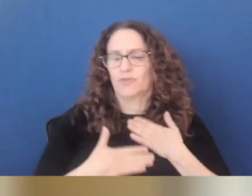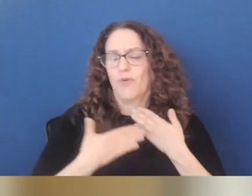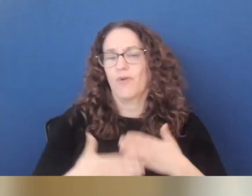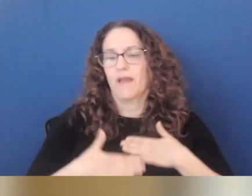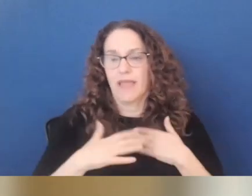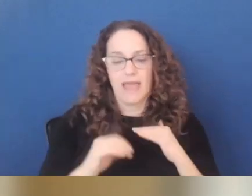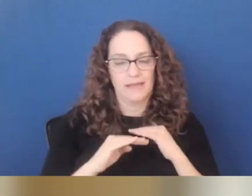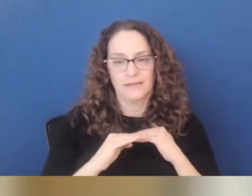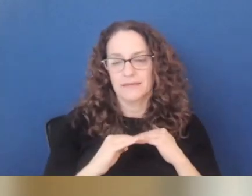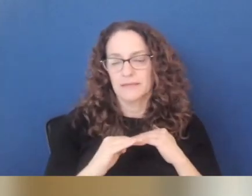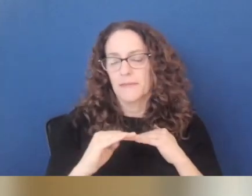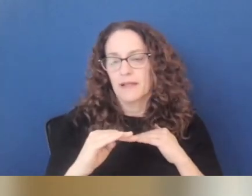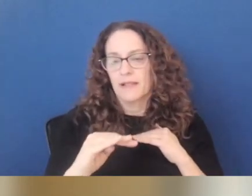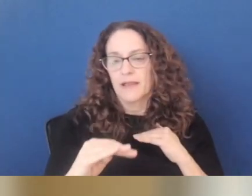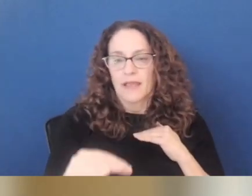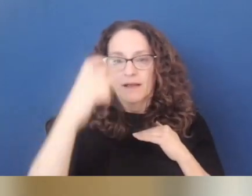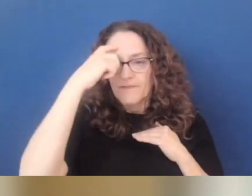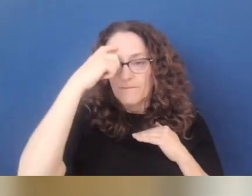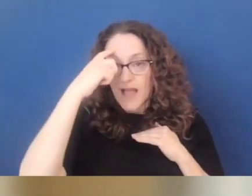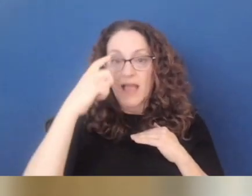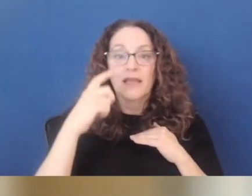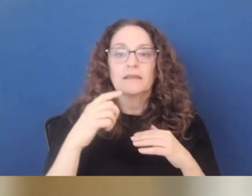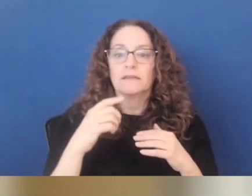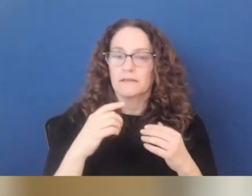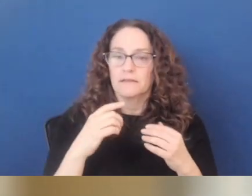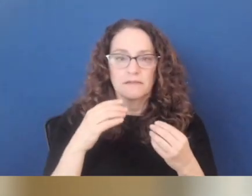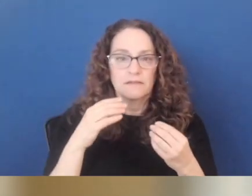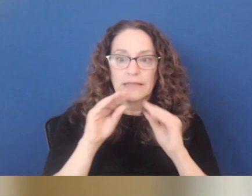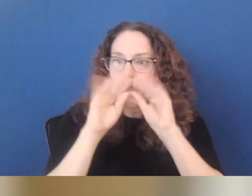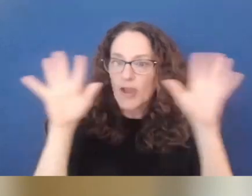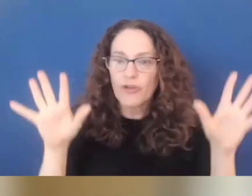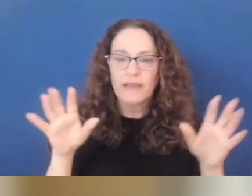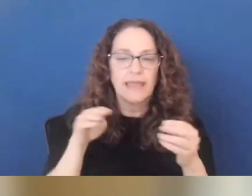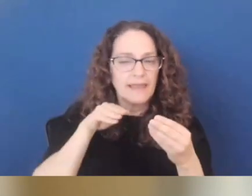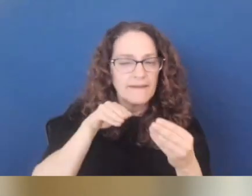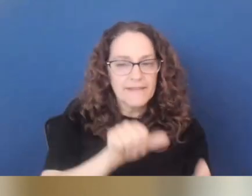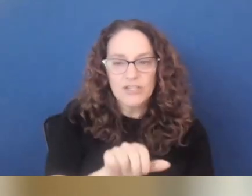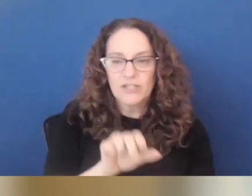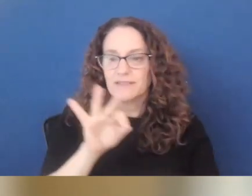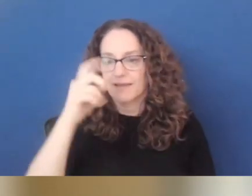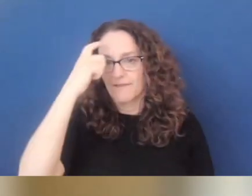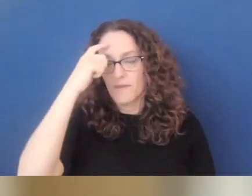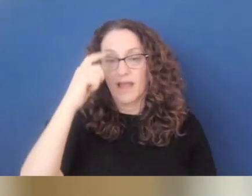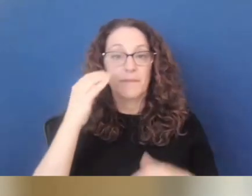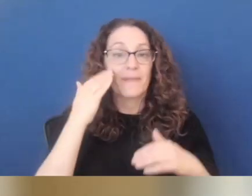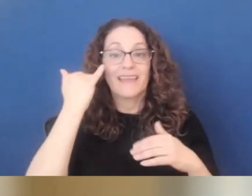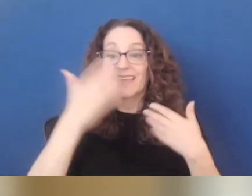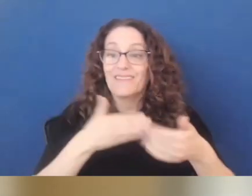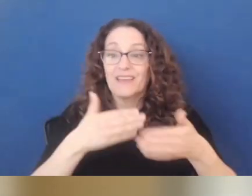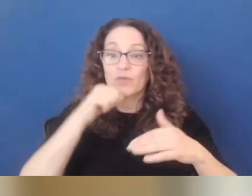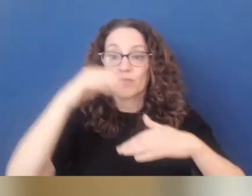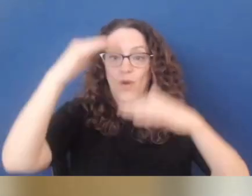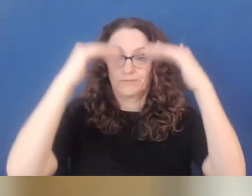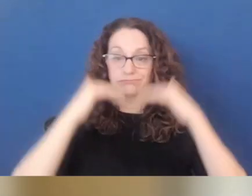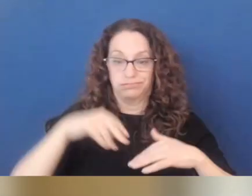but stability of mind, efficiency of mind, clarity of mind. But any kind